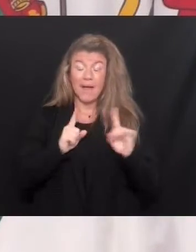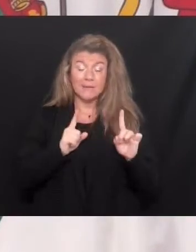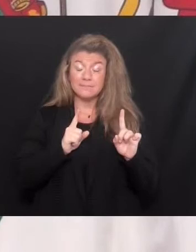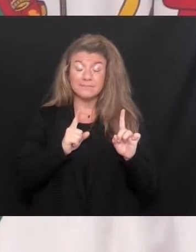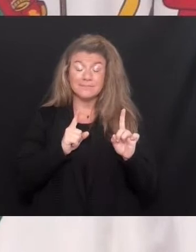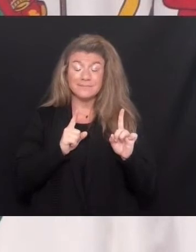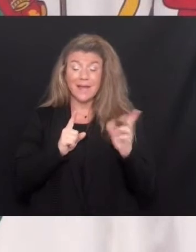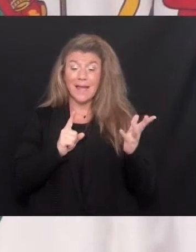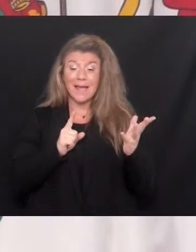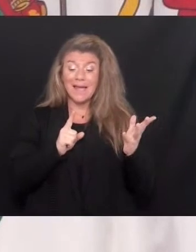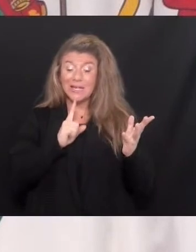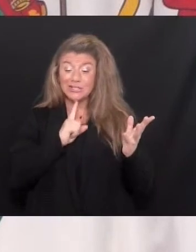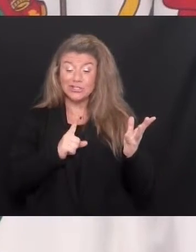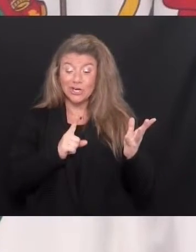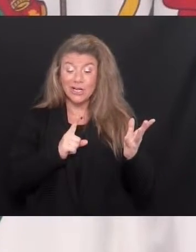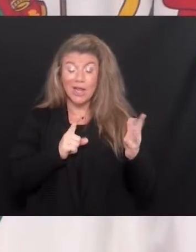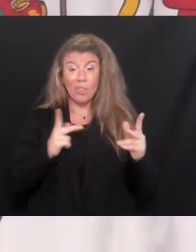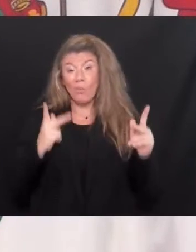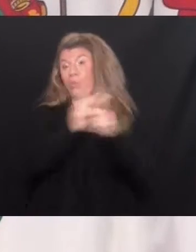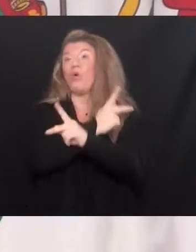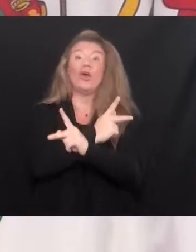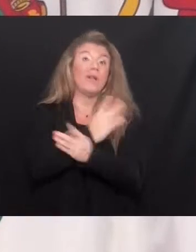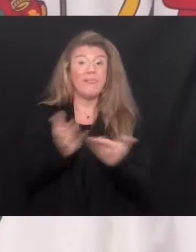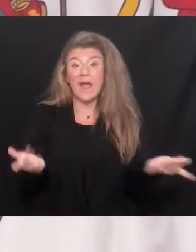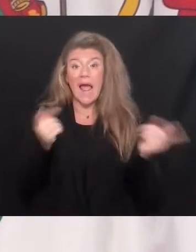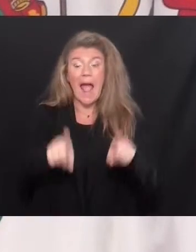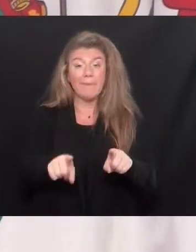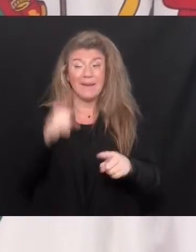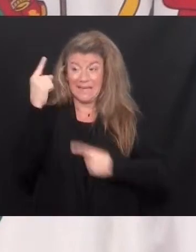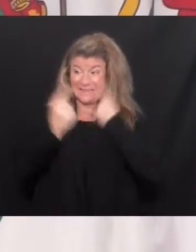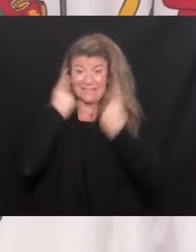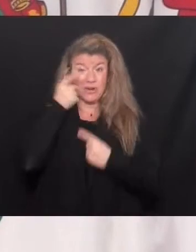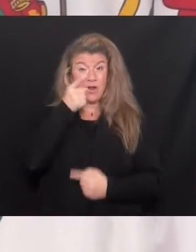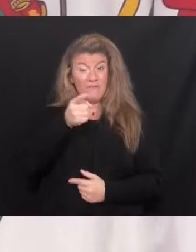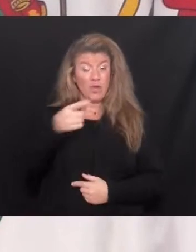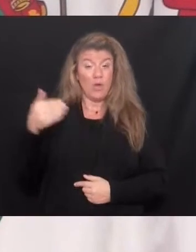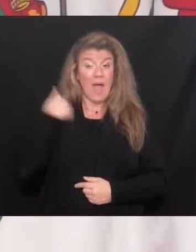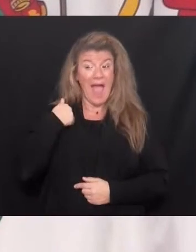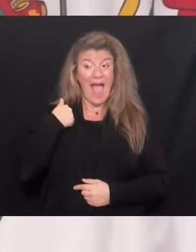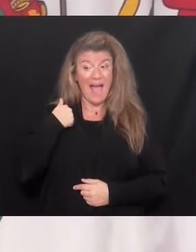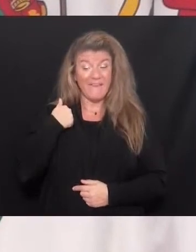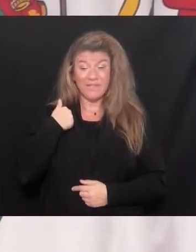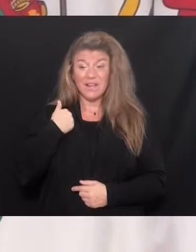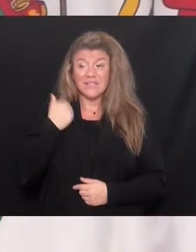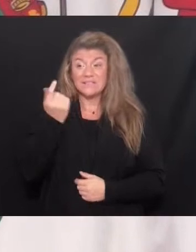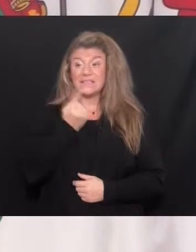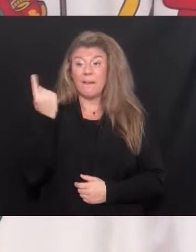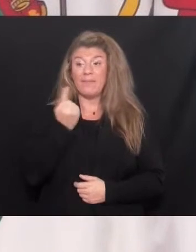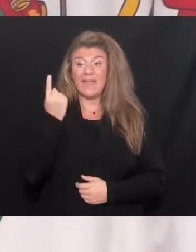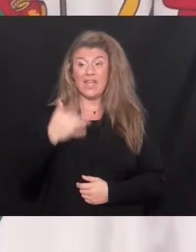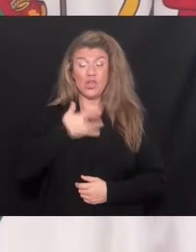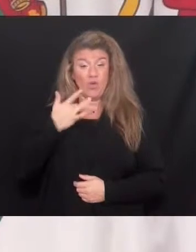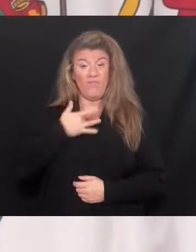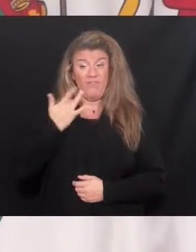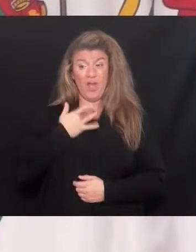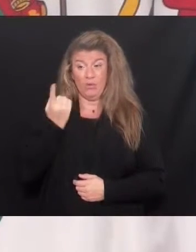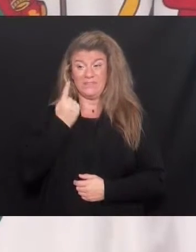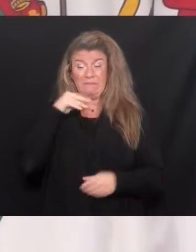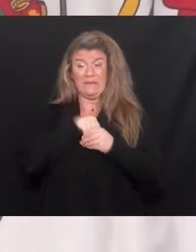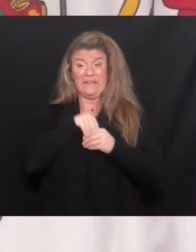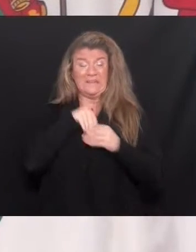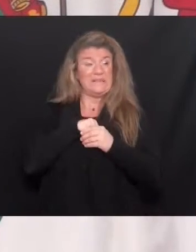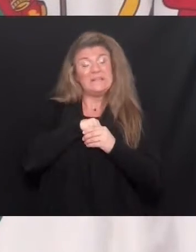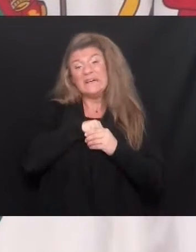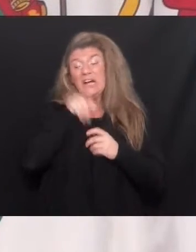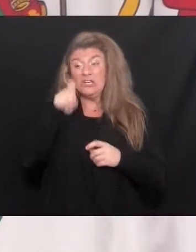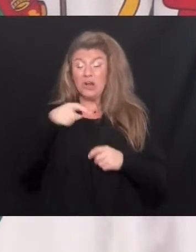it's surely not the worst thing in the world to consider, if you're compromised in any way, to think really hard about wearing